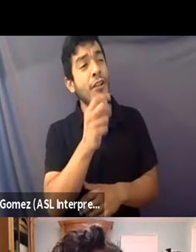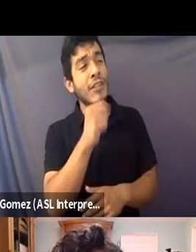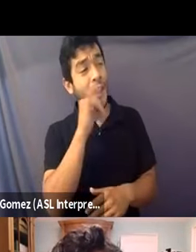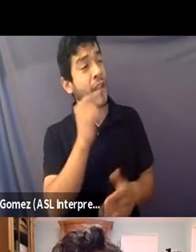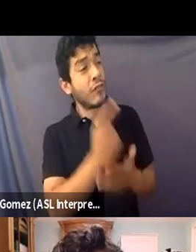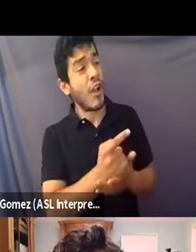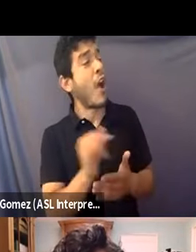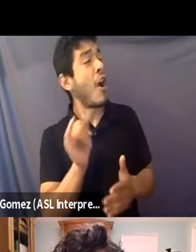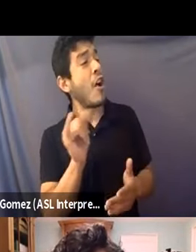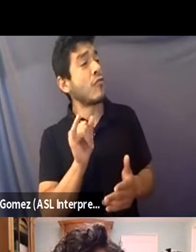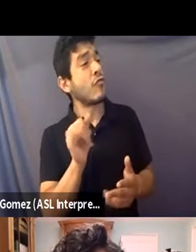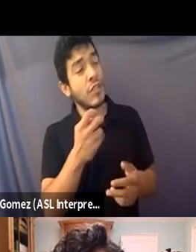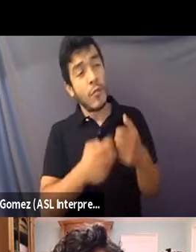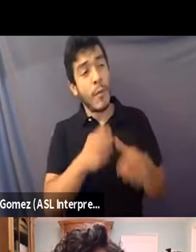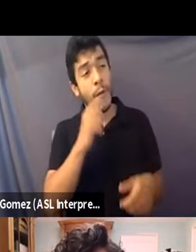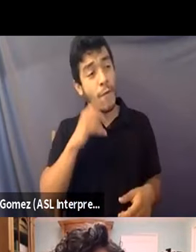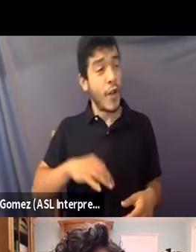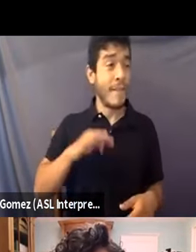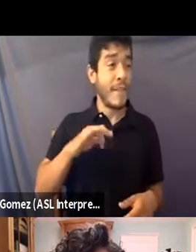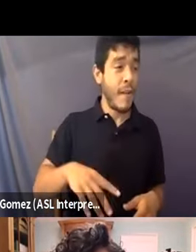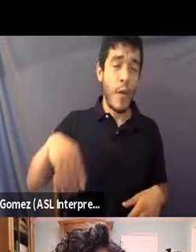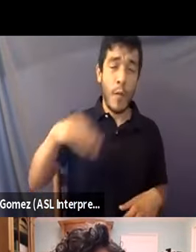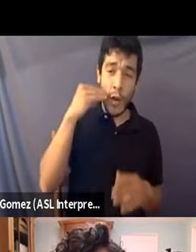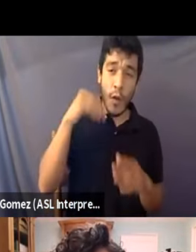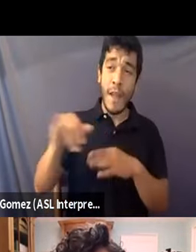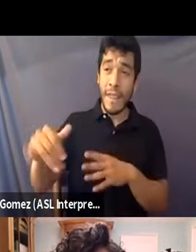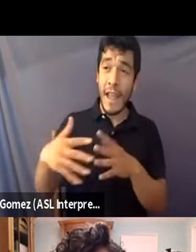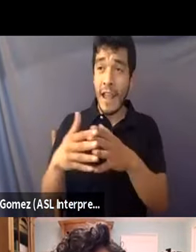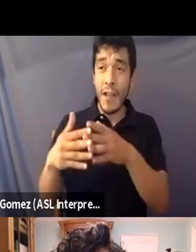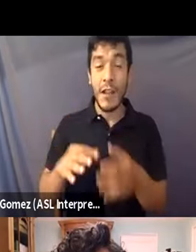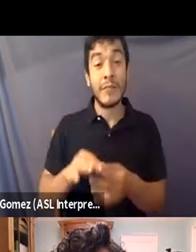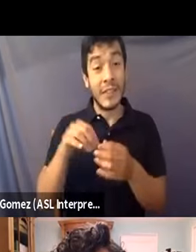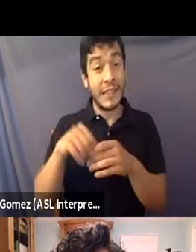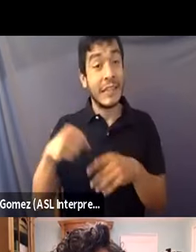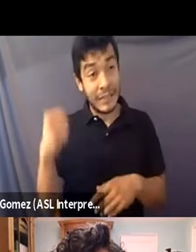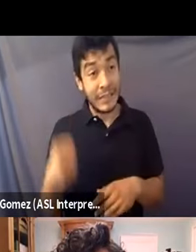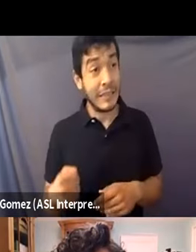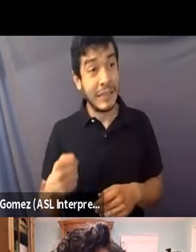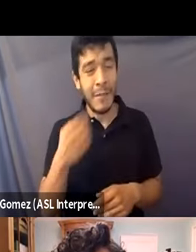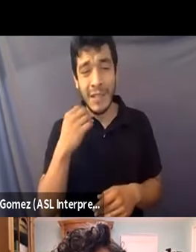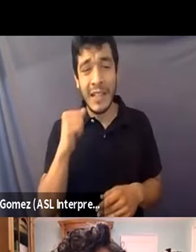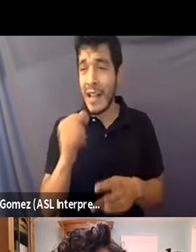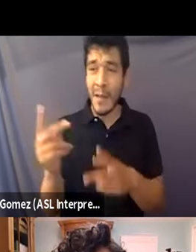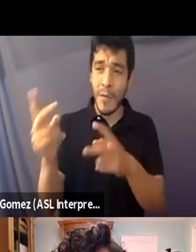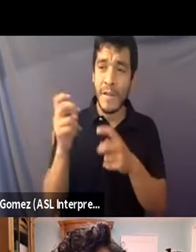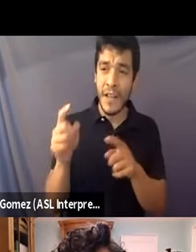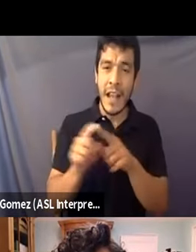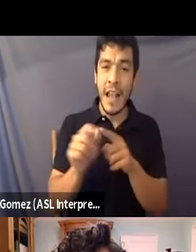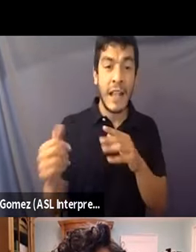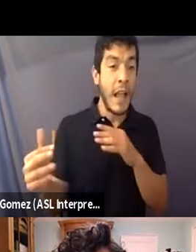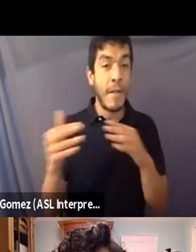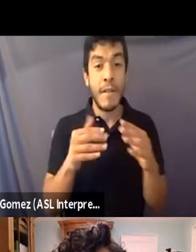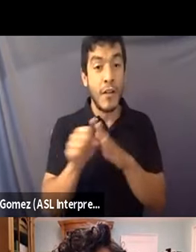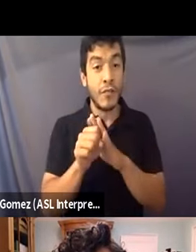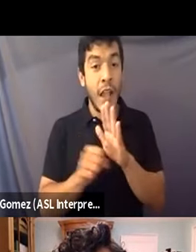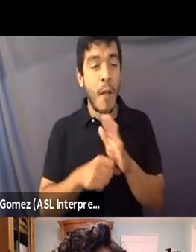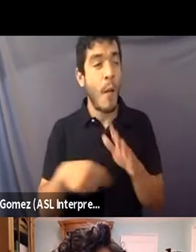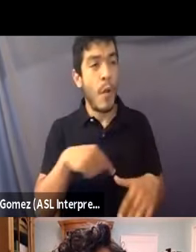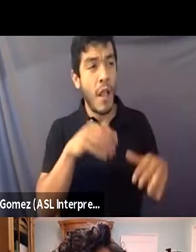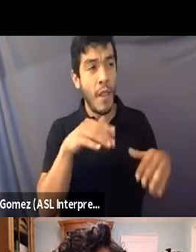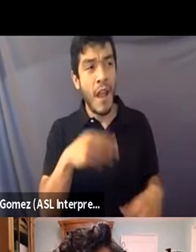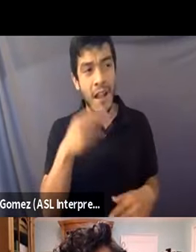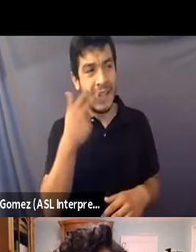we know is in these areas, particularly in South, because it hasn't been perceived as a battleground state, we've not seen the kind of investment